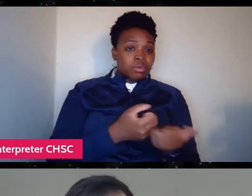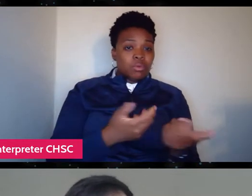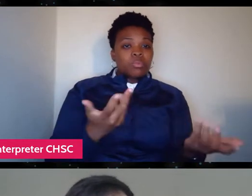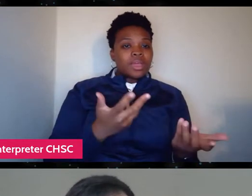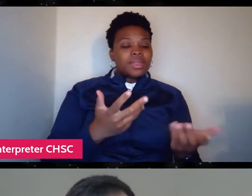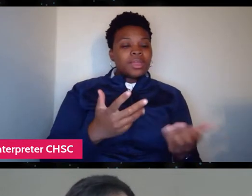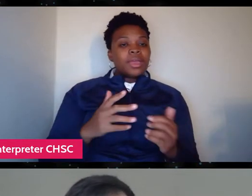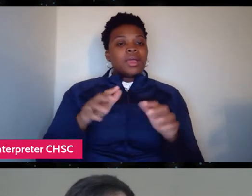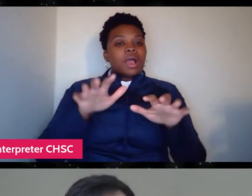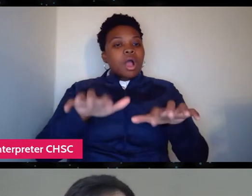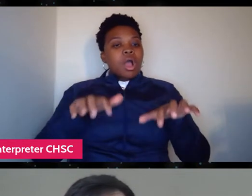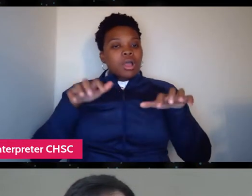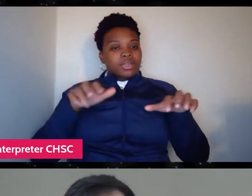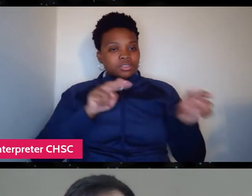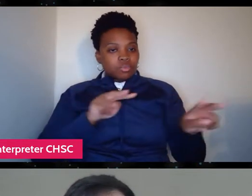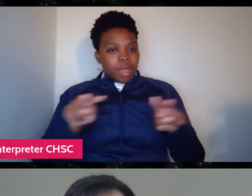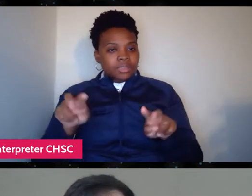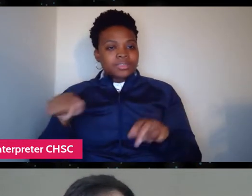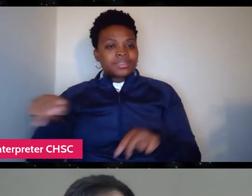What can audience members do?